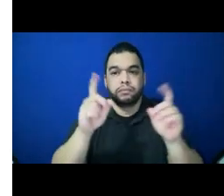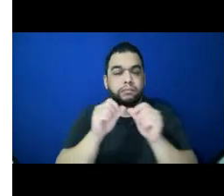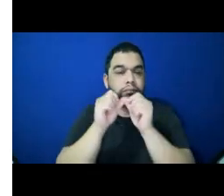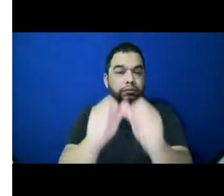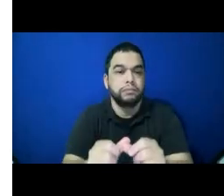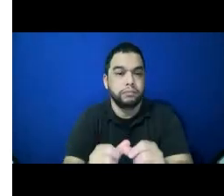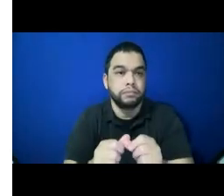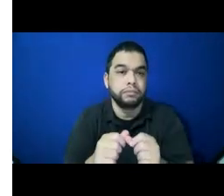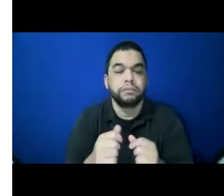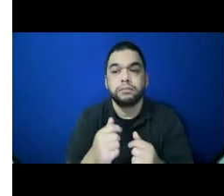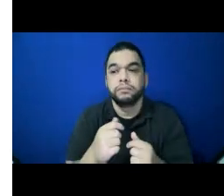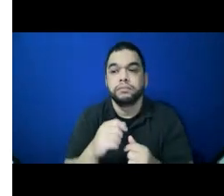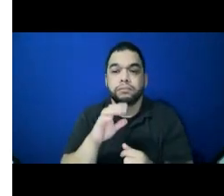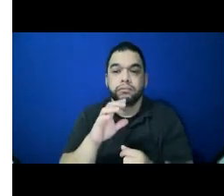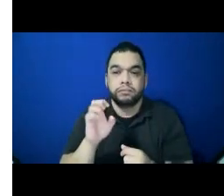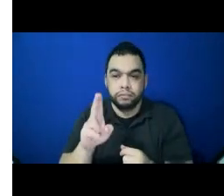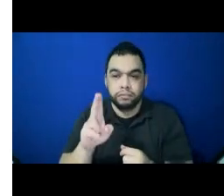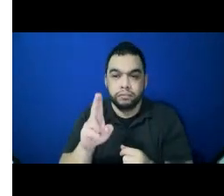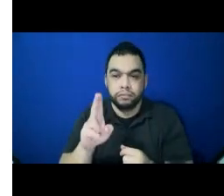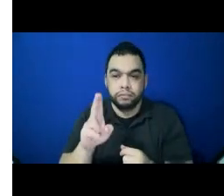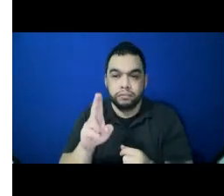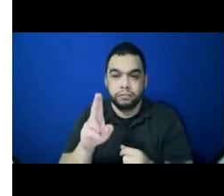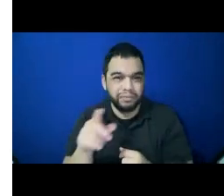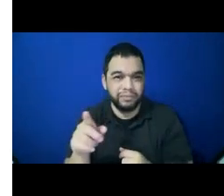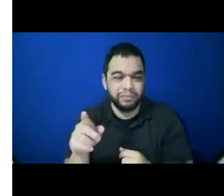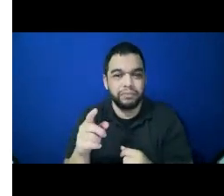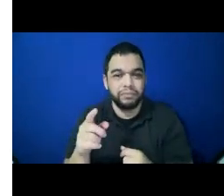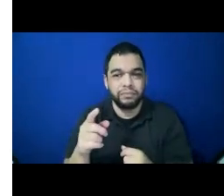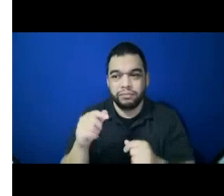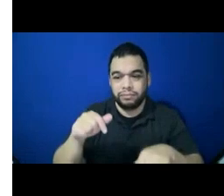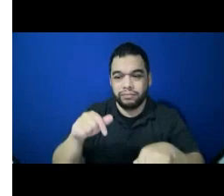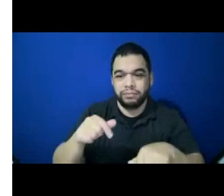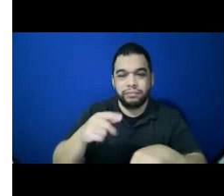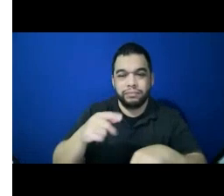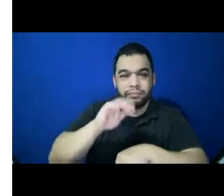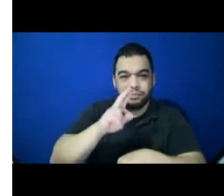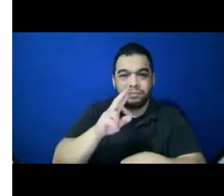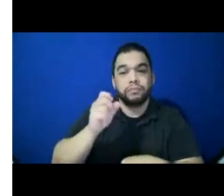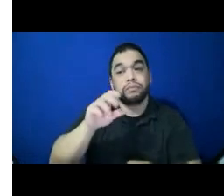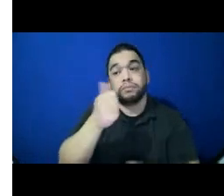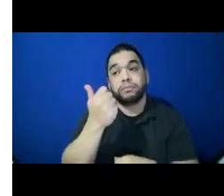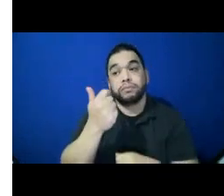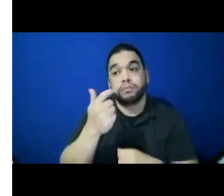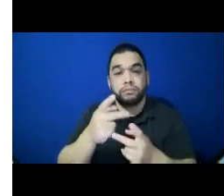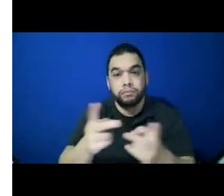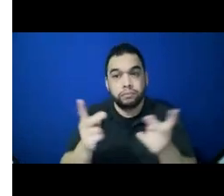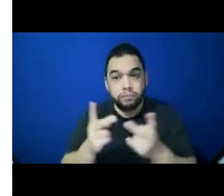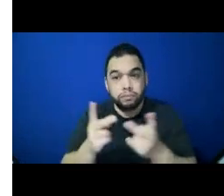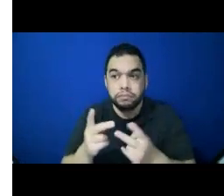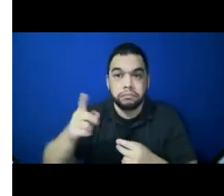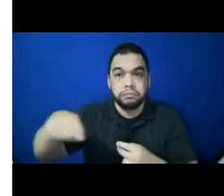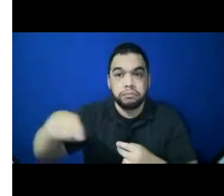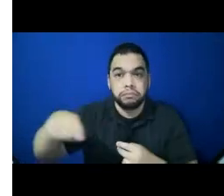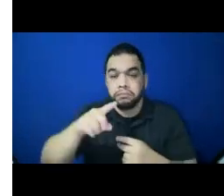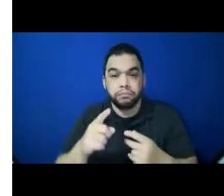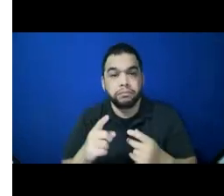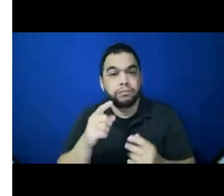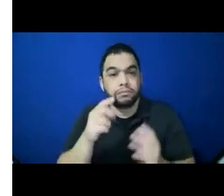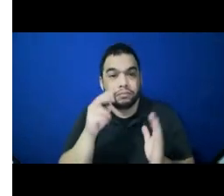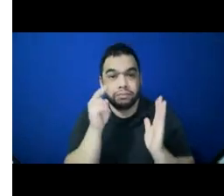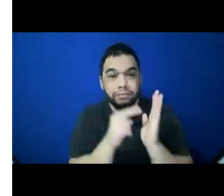education, credits for continued education that are required by different organizations. And at the end, you're going